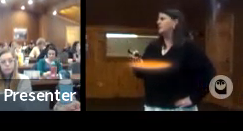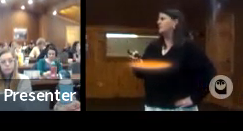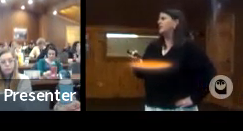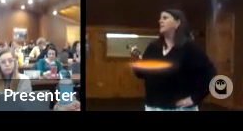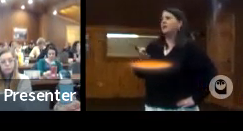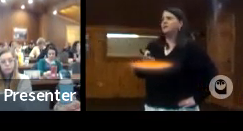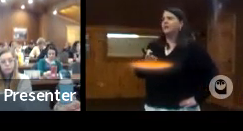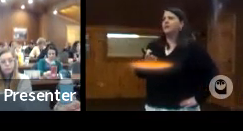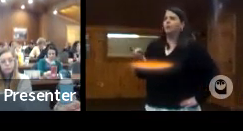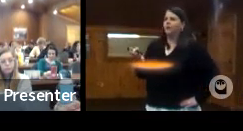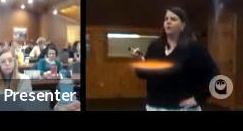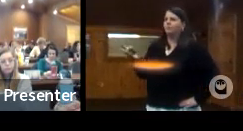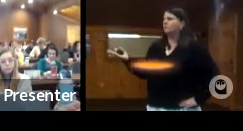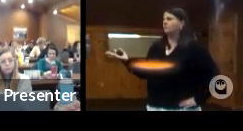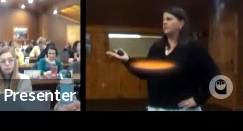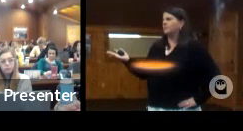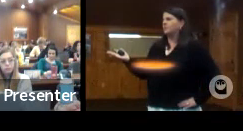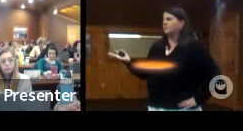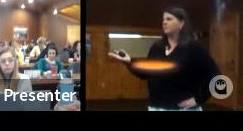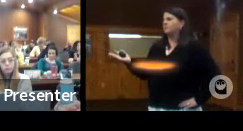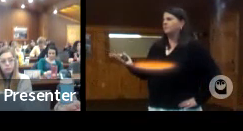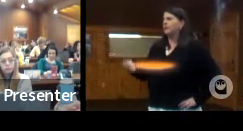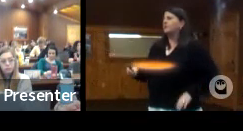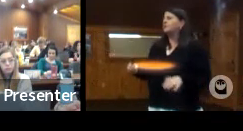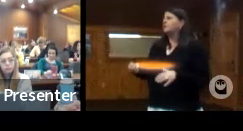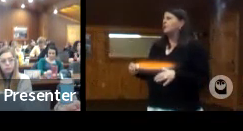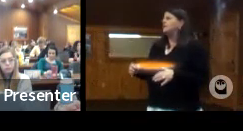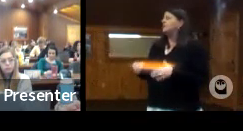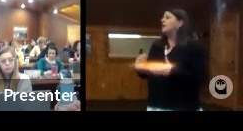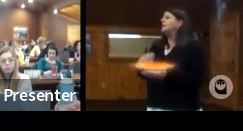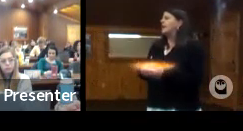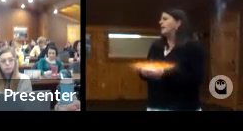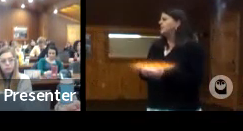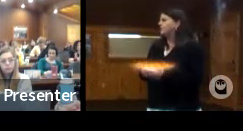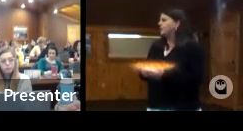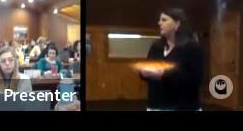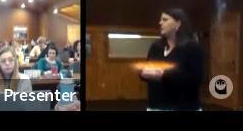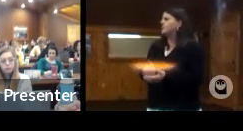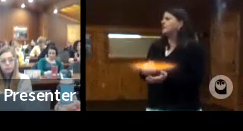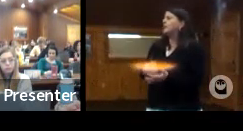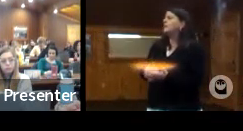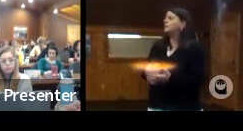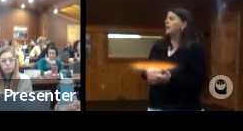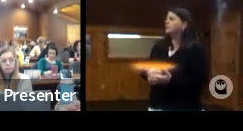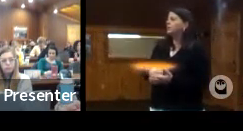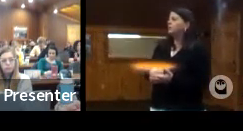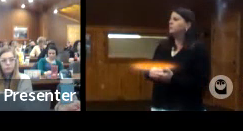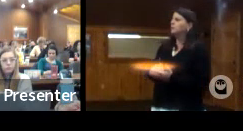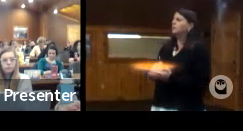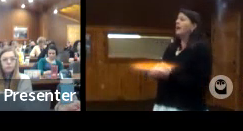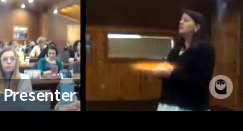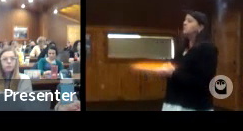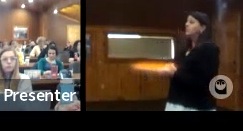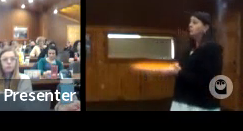and the courses that I've taken and my understanding of working with multiple victims, right? So it's not a dead end street. It's not